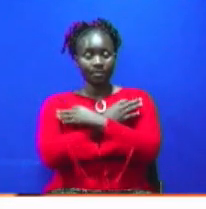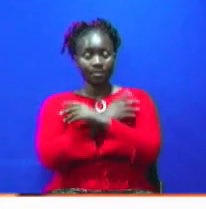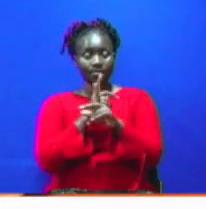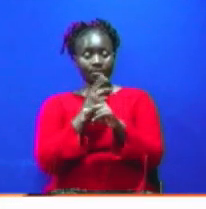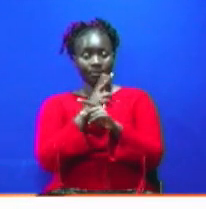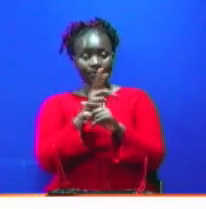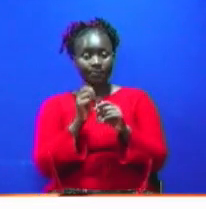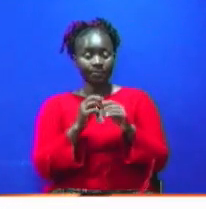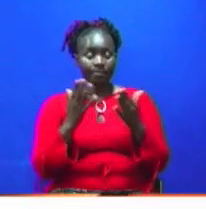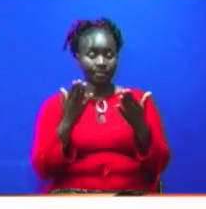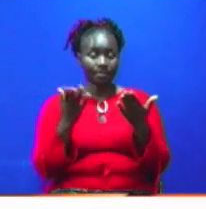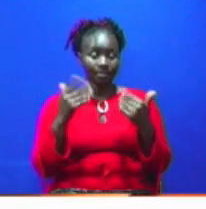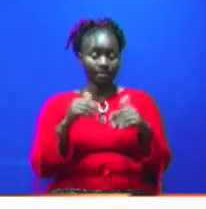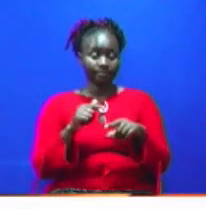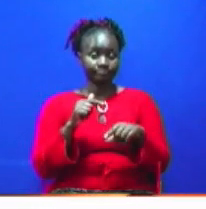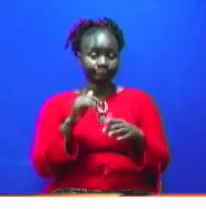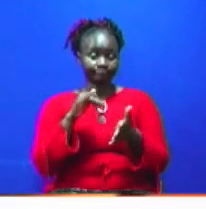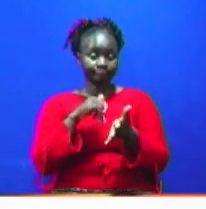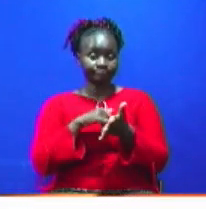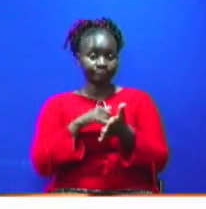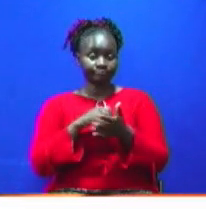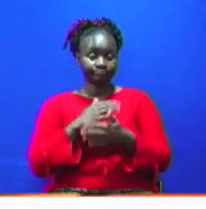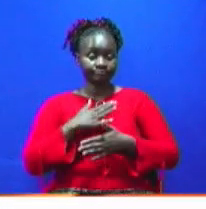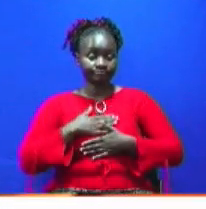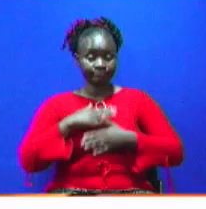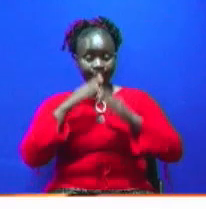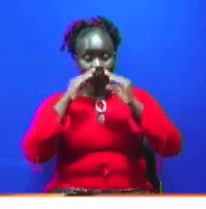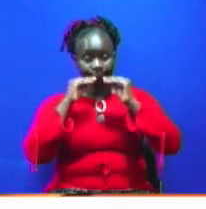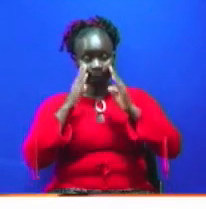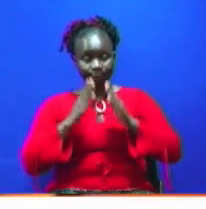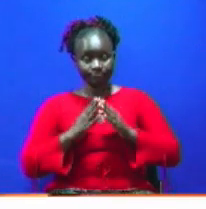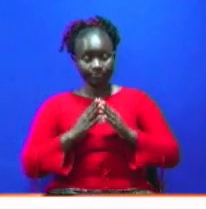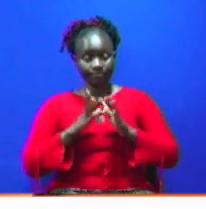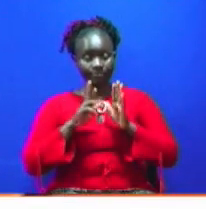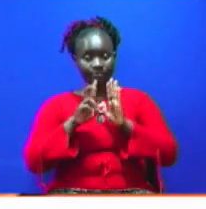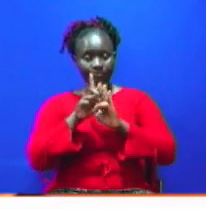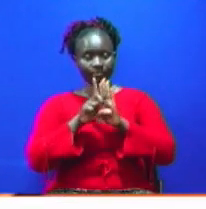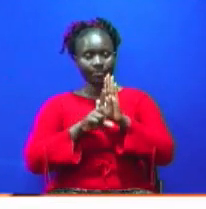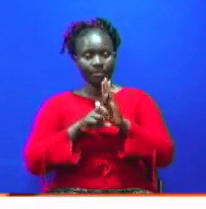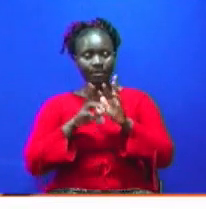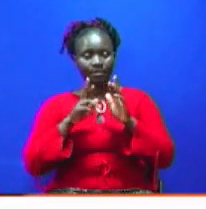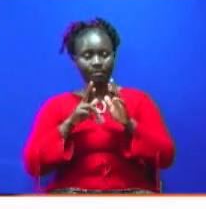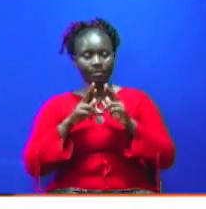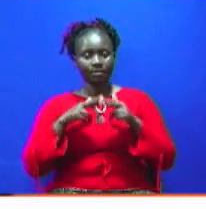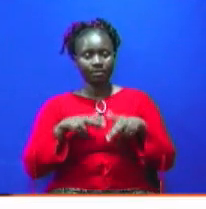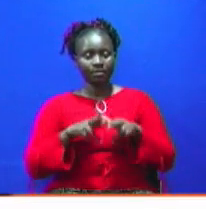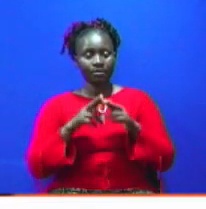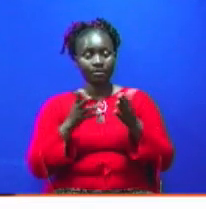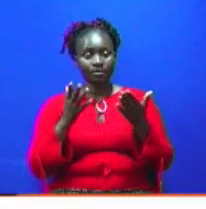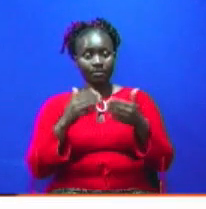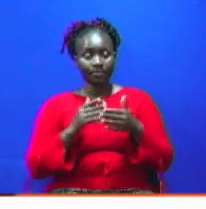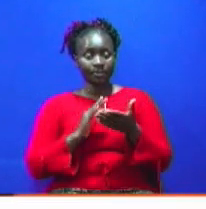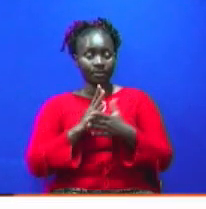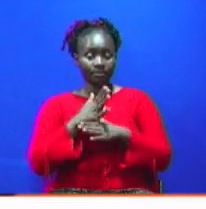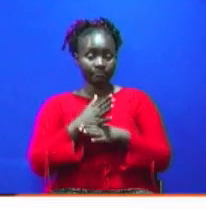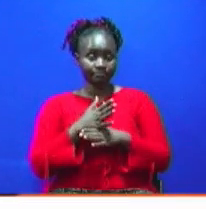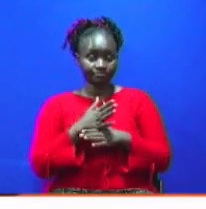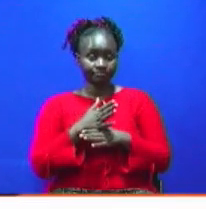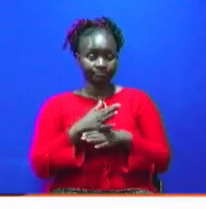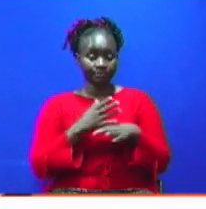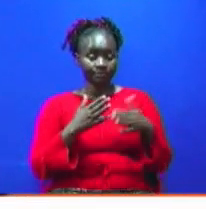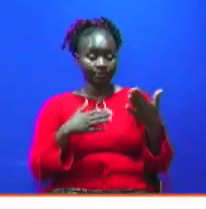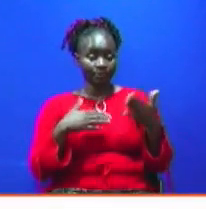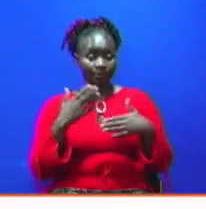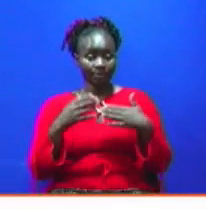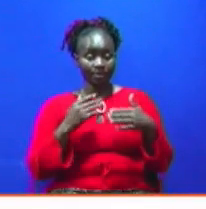when it comes, Honorable Speaker, when it comes to the rule of law, it cuts across. Whether you are my